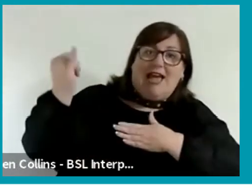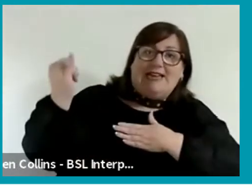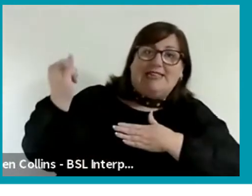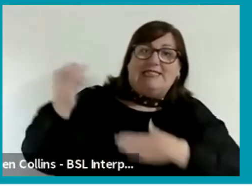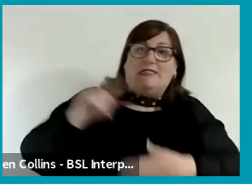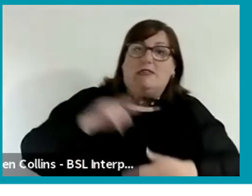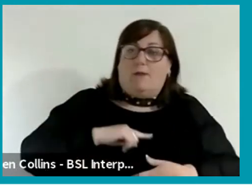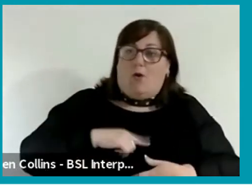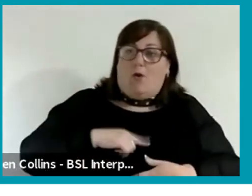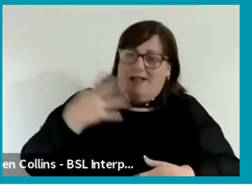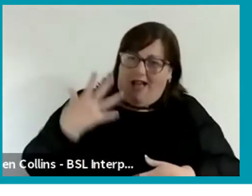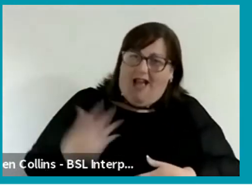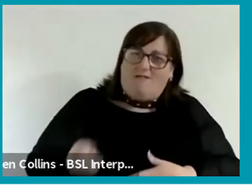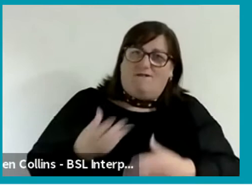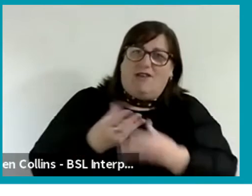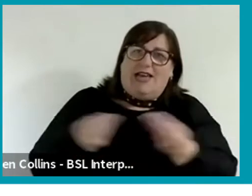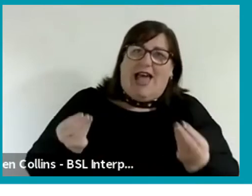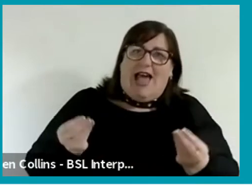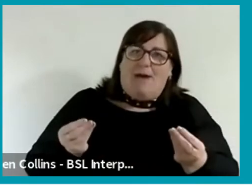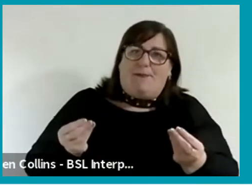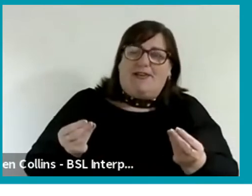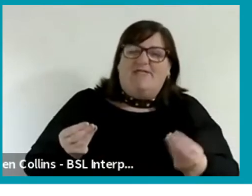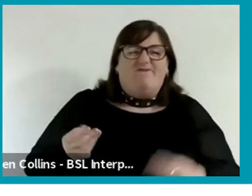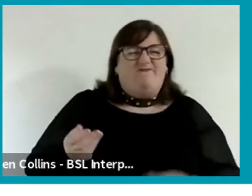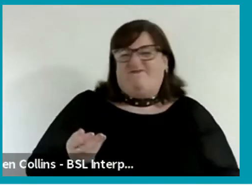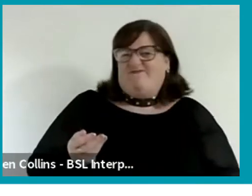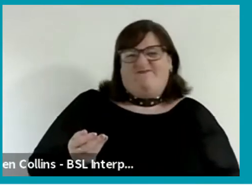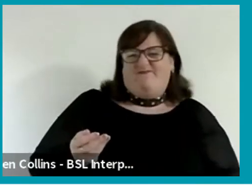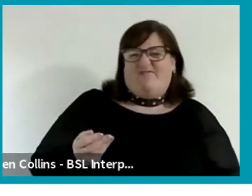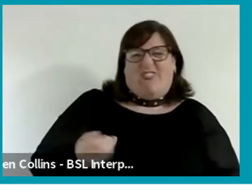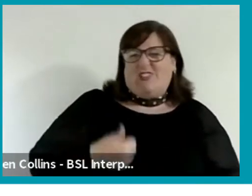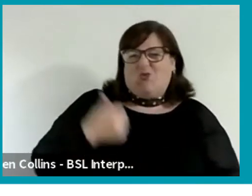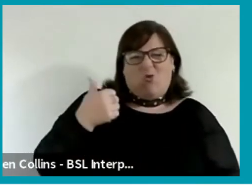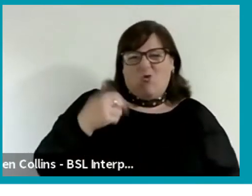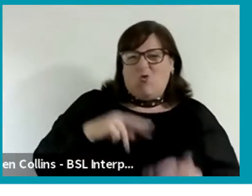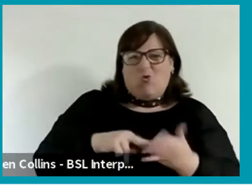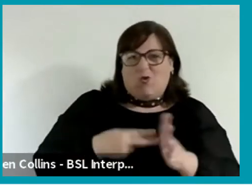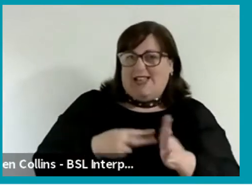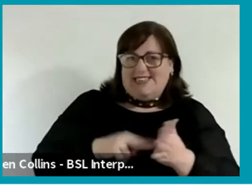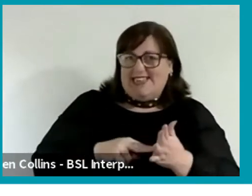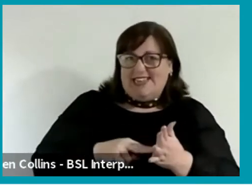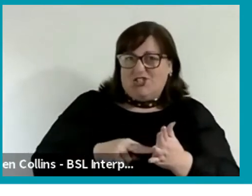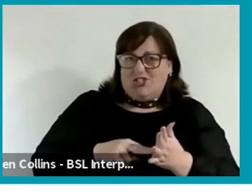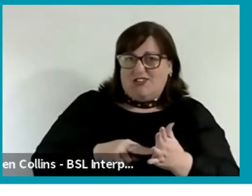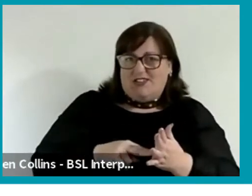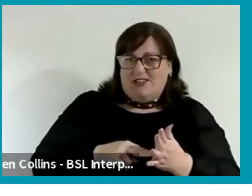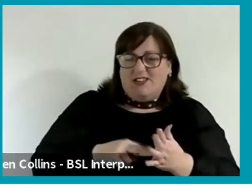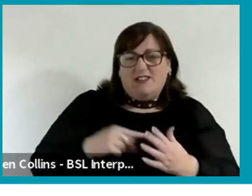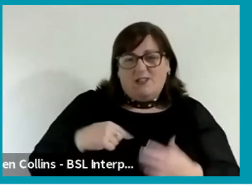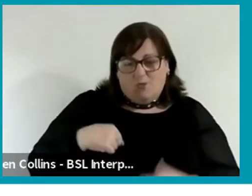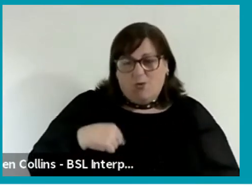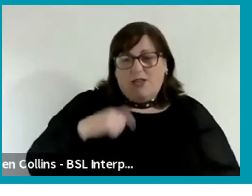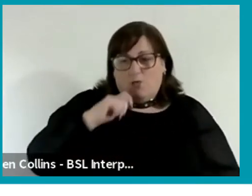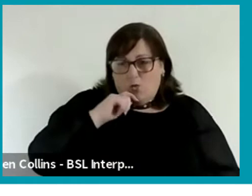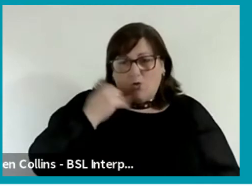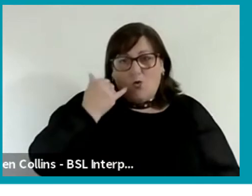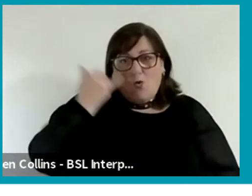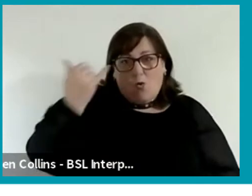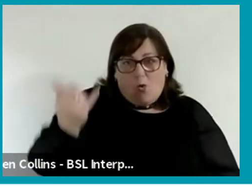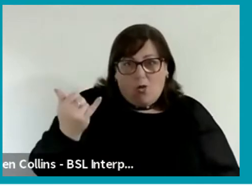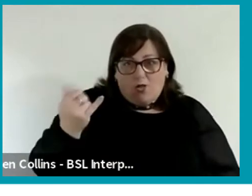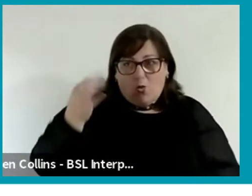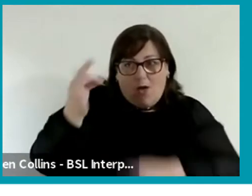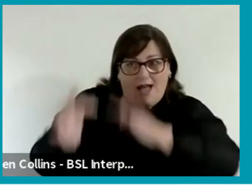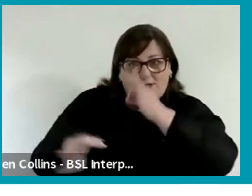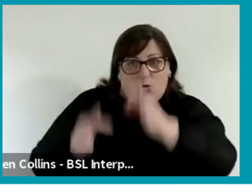your experience, you don't want to be in that organization. People should call you and ask you questions, which are absolutely valid. If